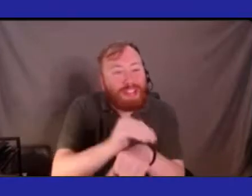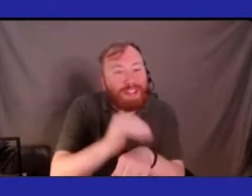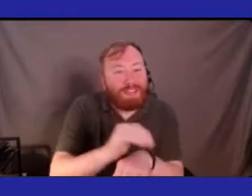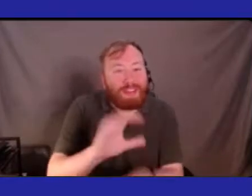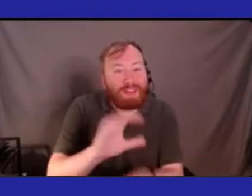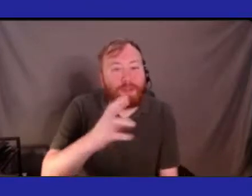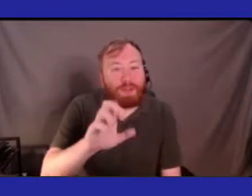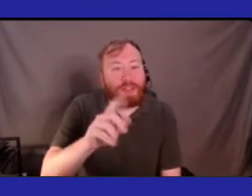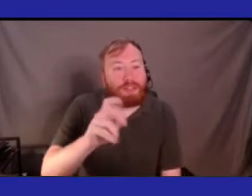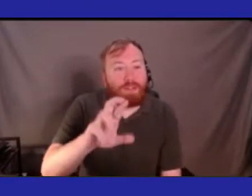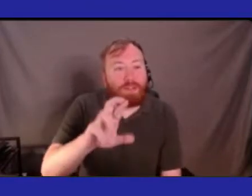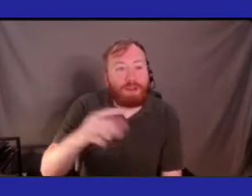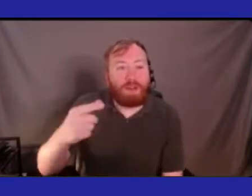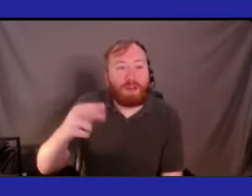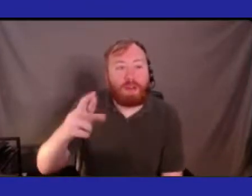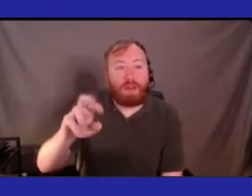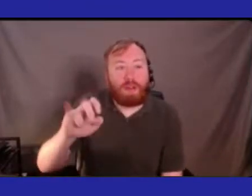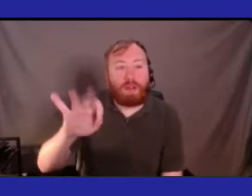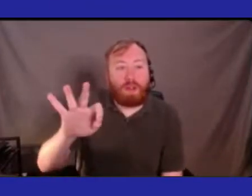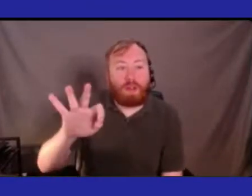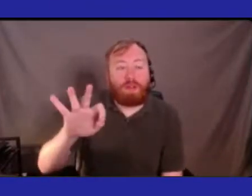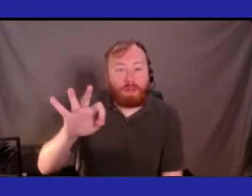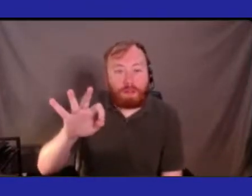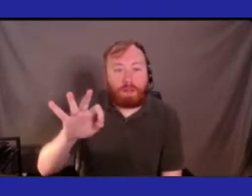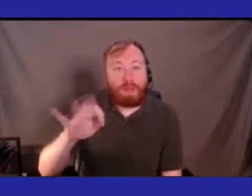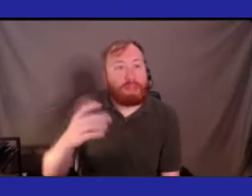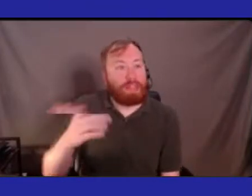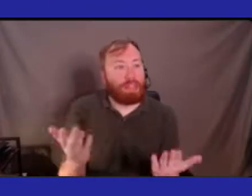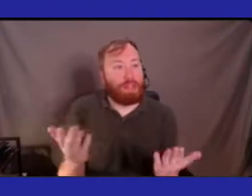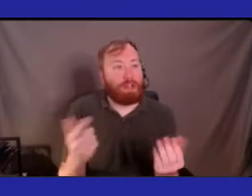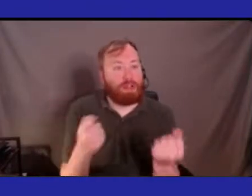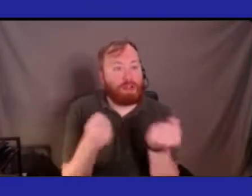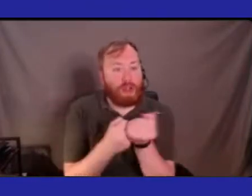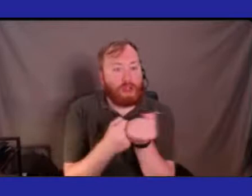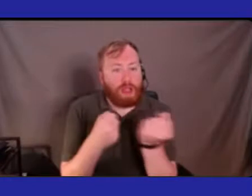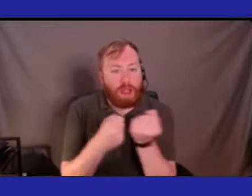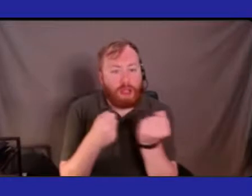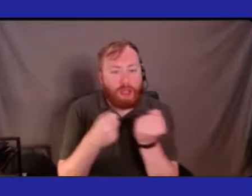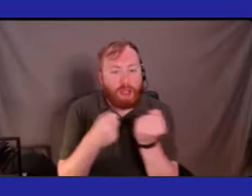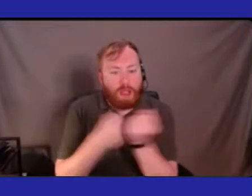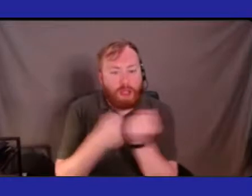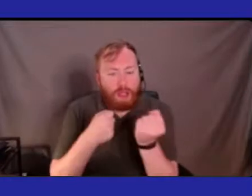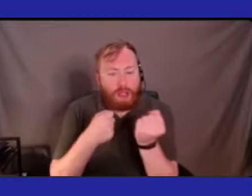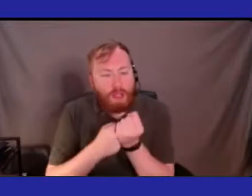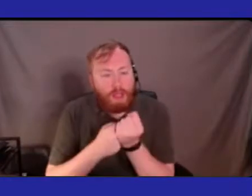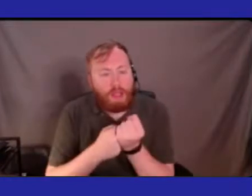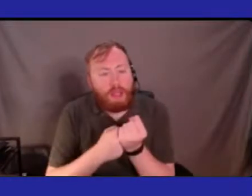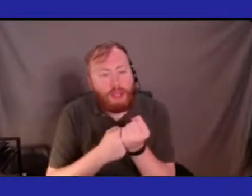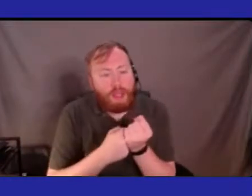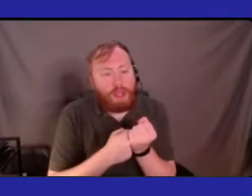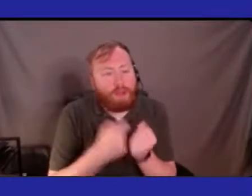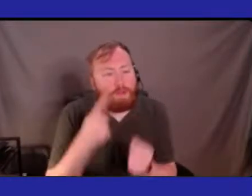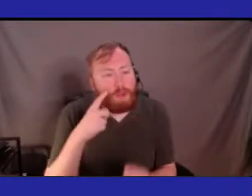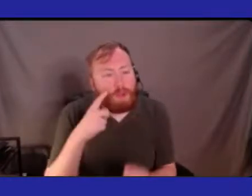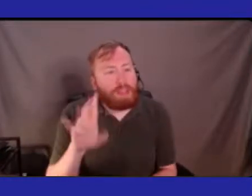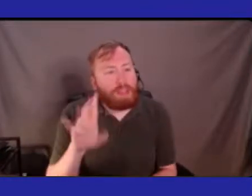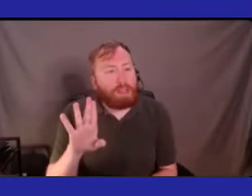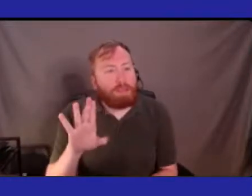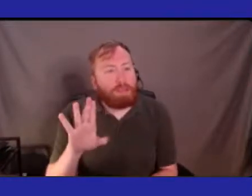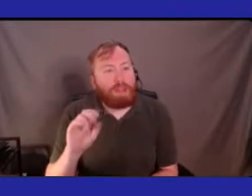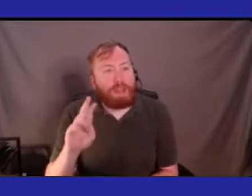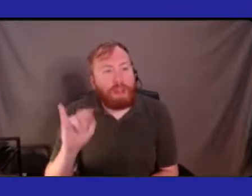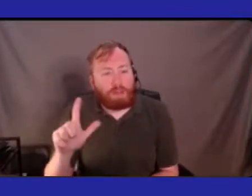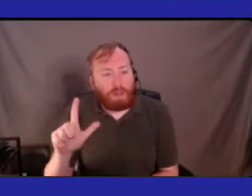D. Greif. Some of you know me as Transit, but today I'm here as an advocate, but also Vice Chair of the Brooklyn DD Council, as well as the correspondent secretary